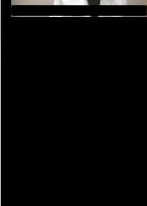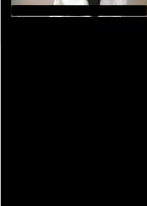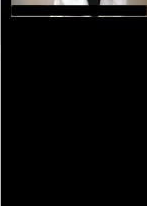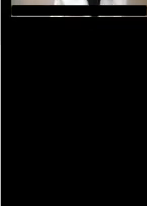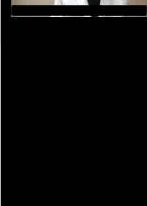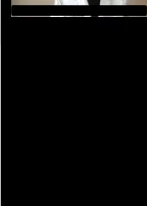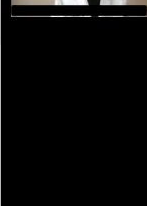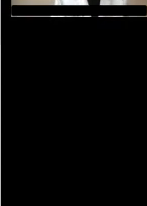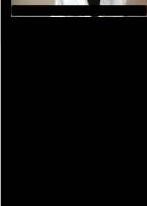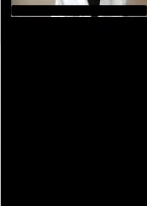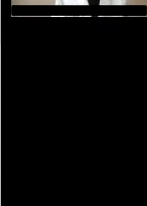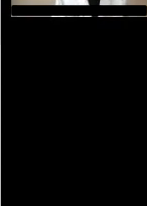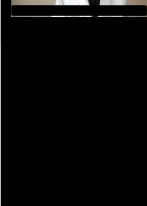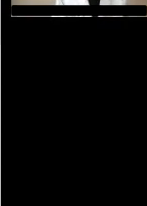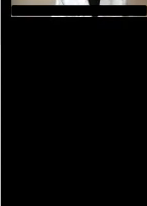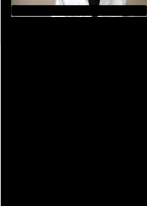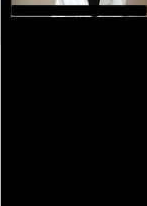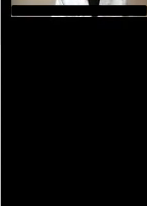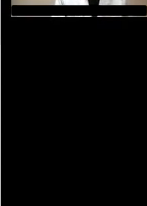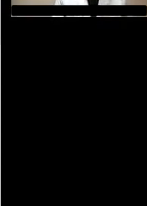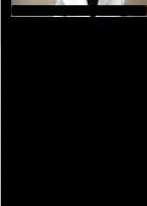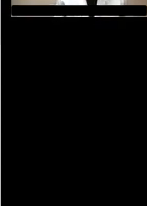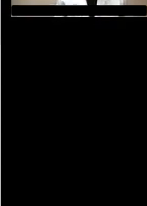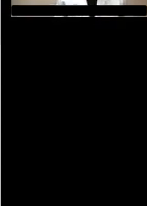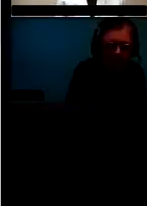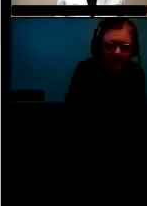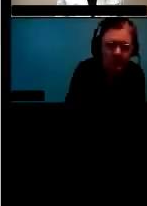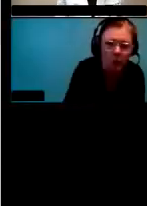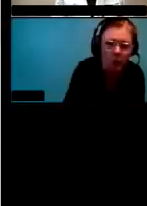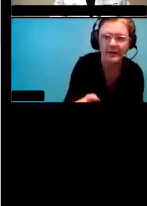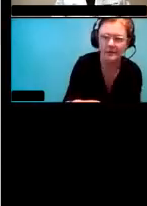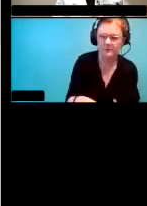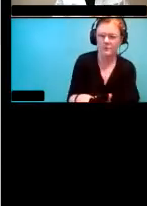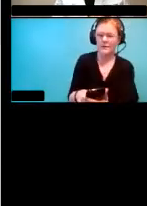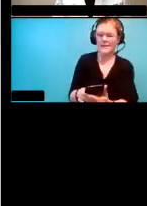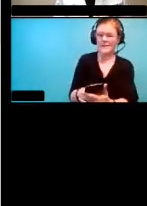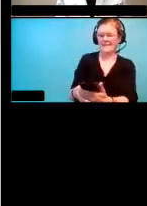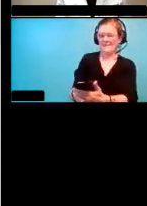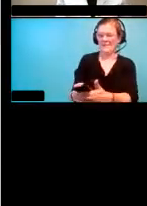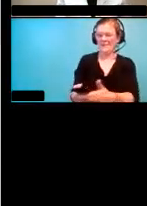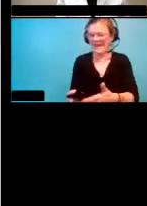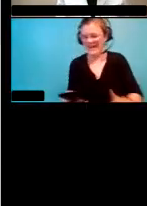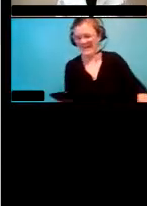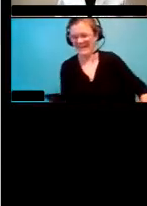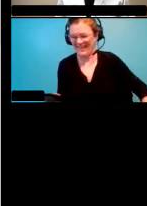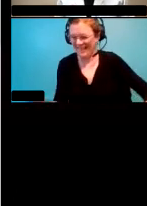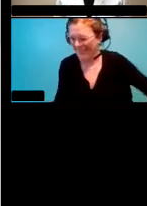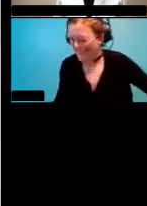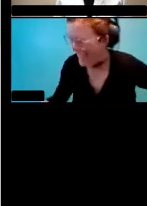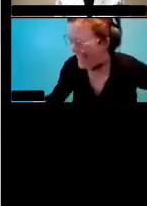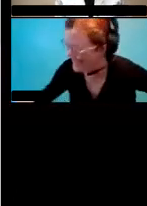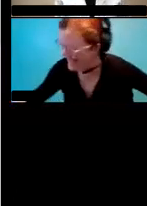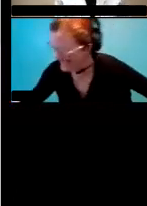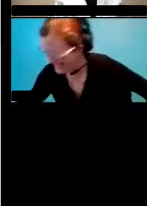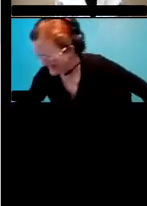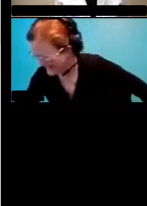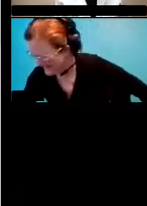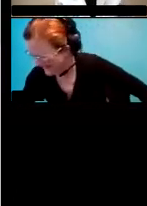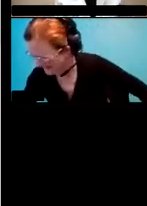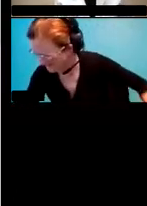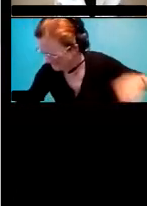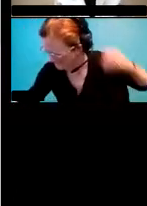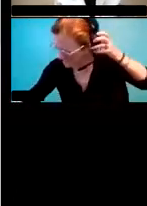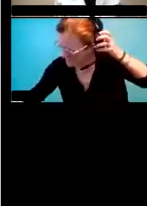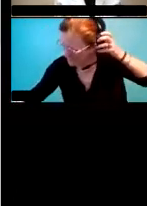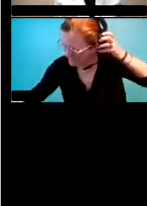I think I'm getting video now. There I am. All right. So we're having you stomp your feet. and tap your toes as